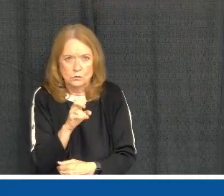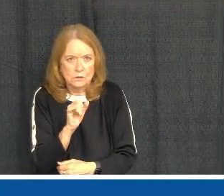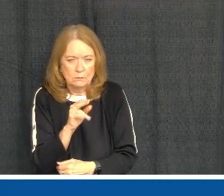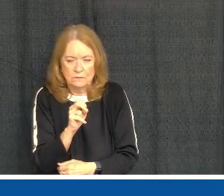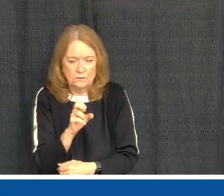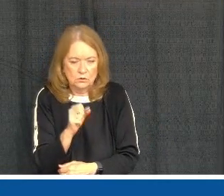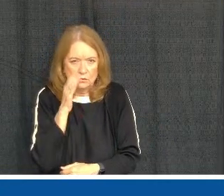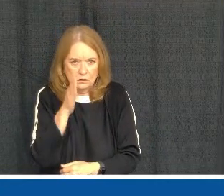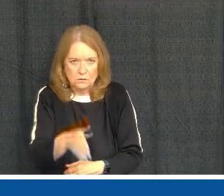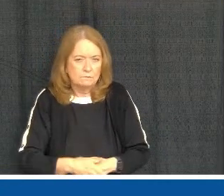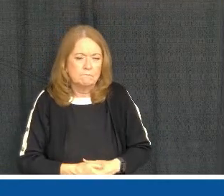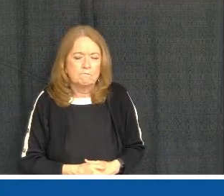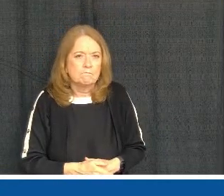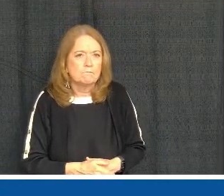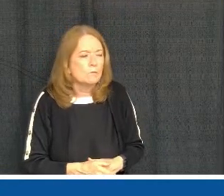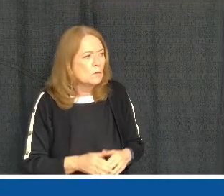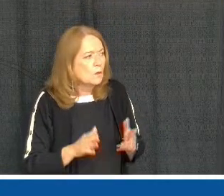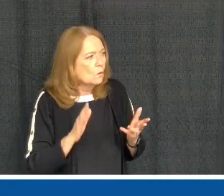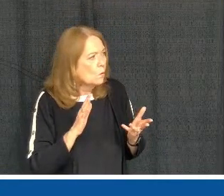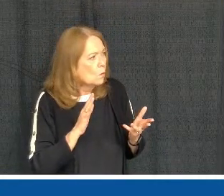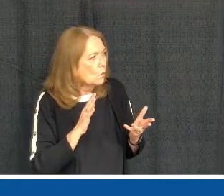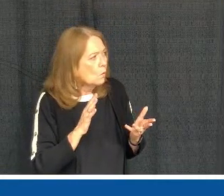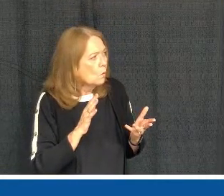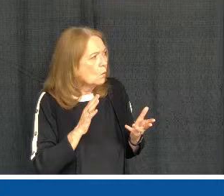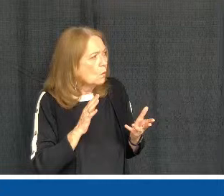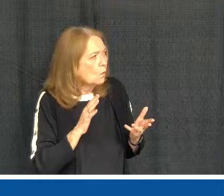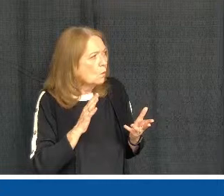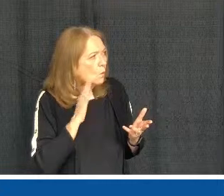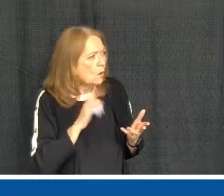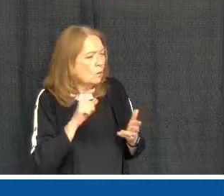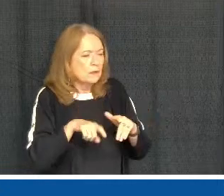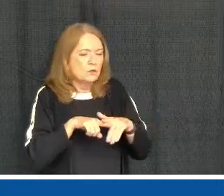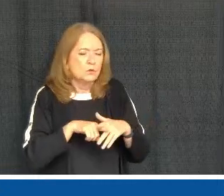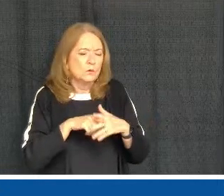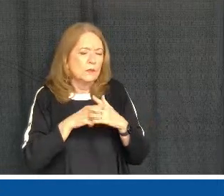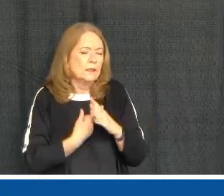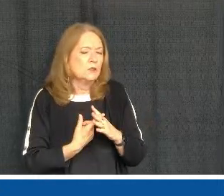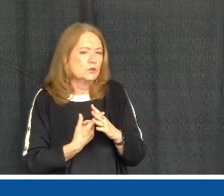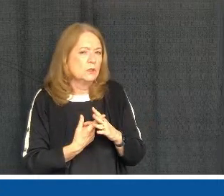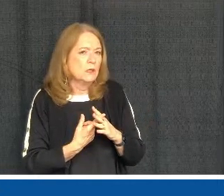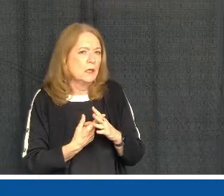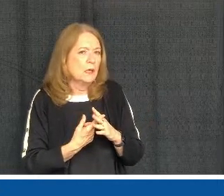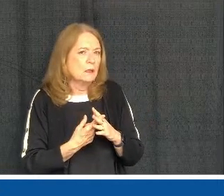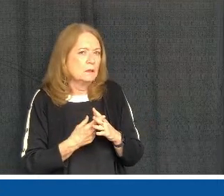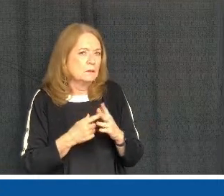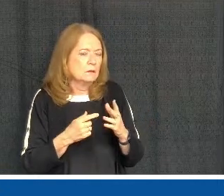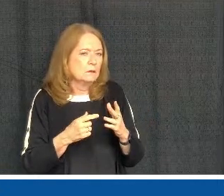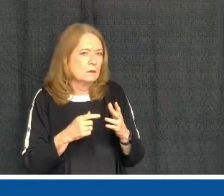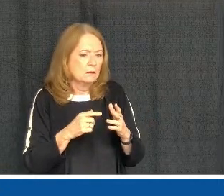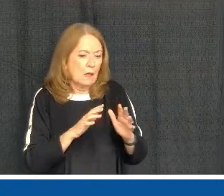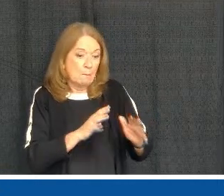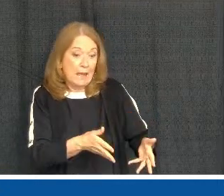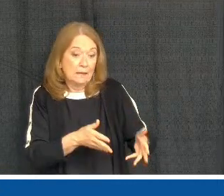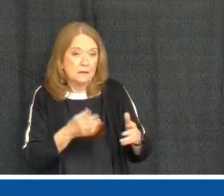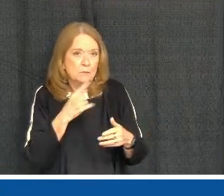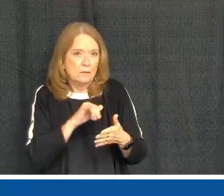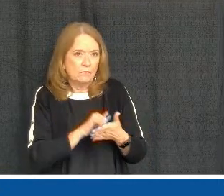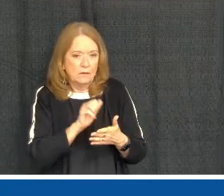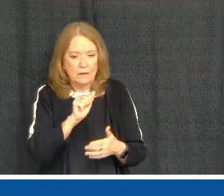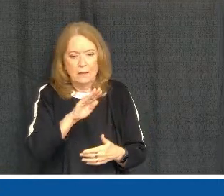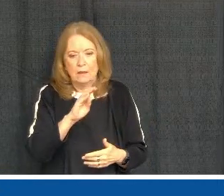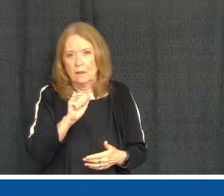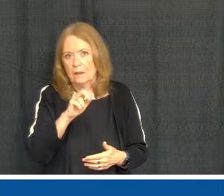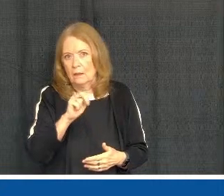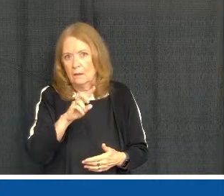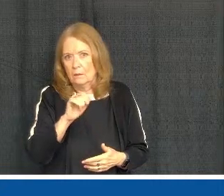future. would the city need to initiate a abandonment for that hub, or would that be part